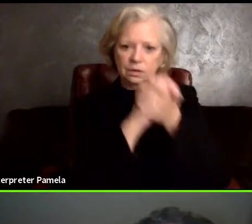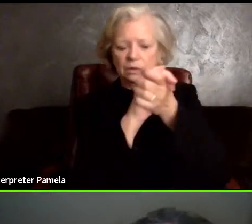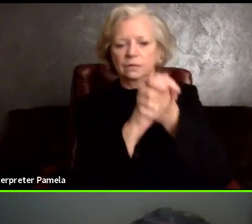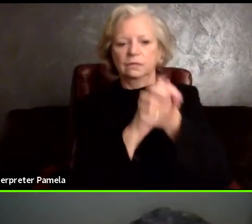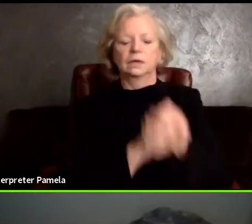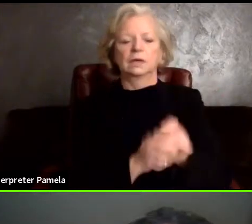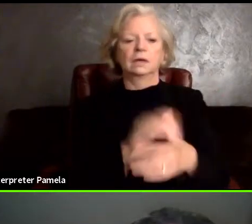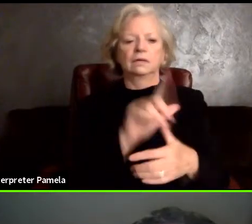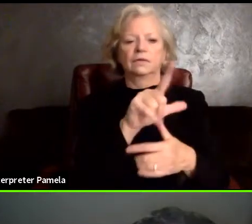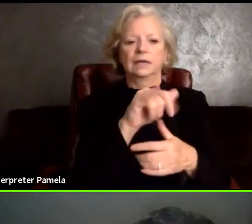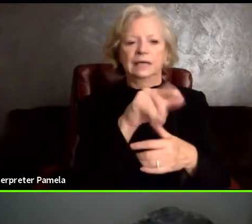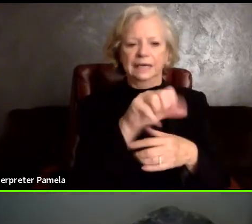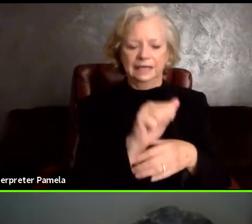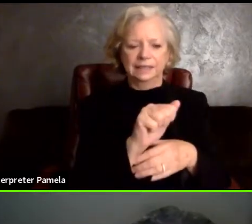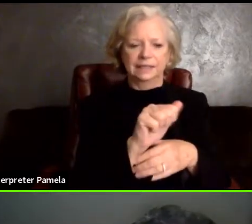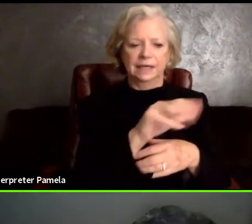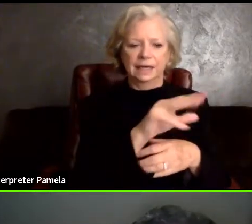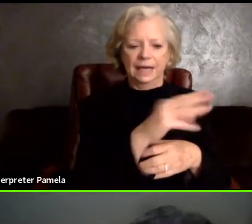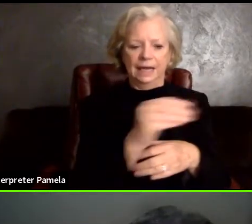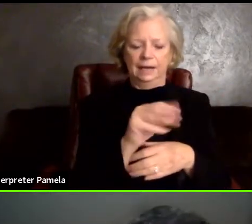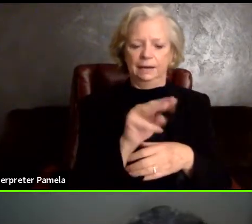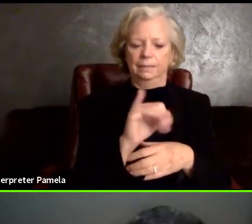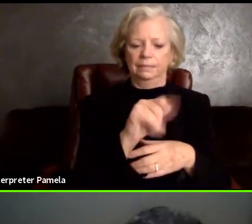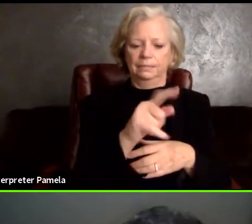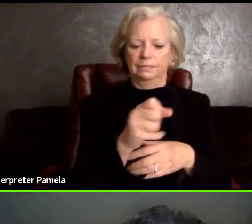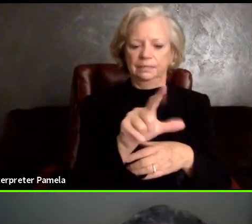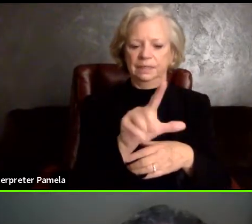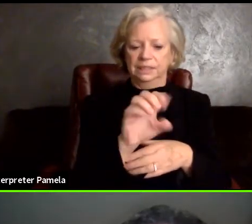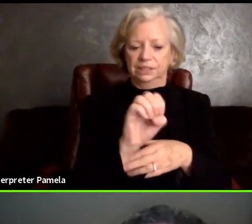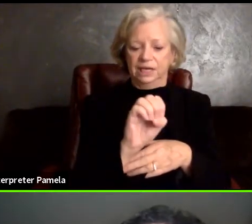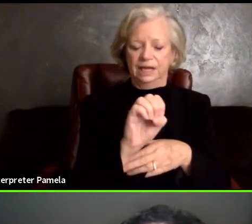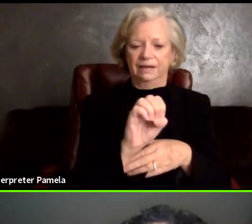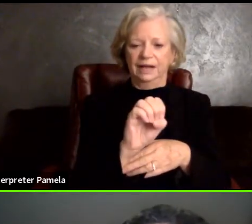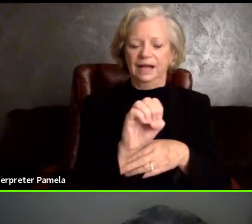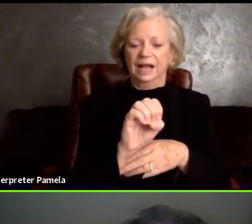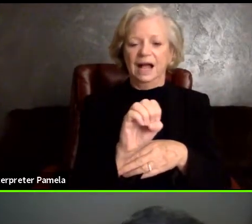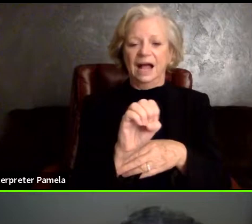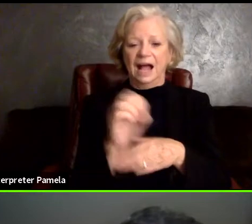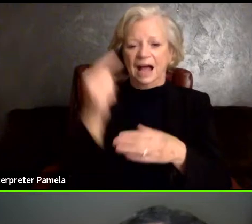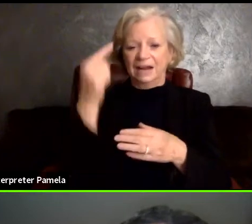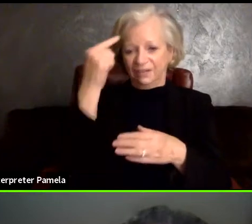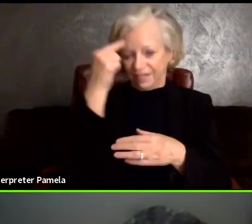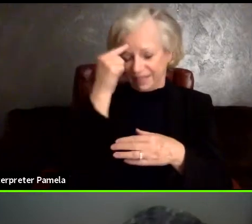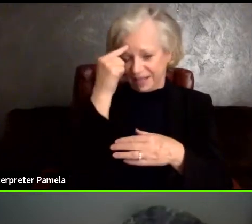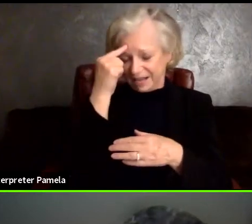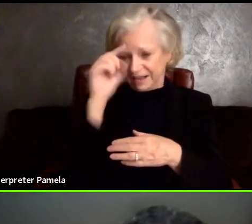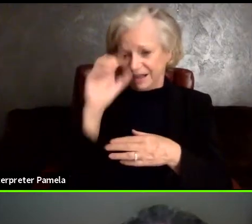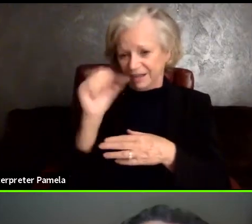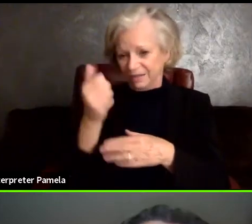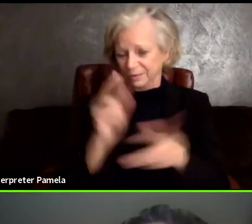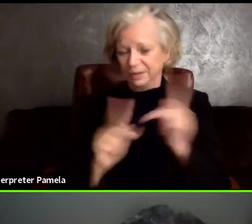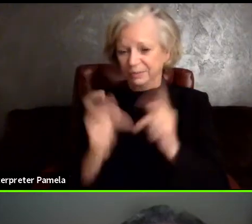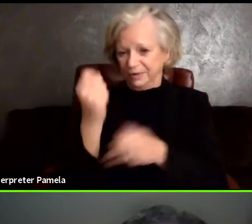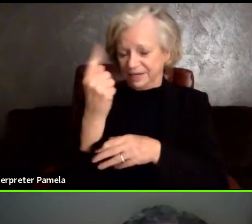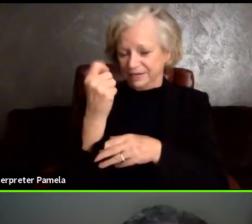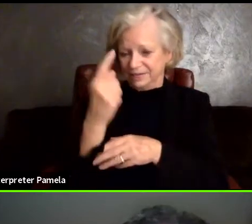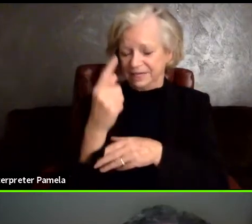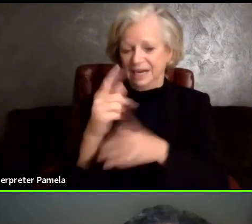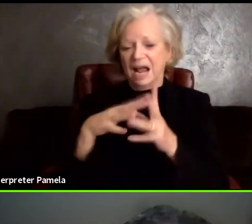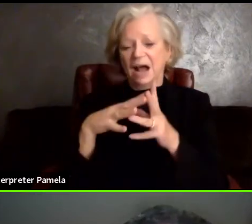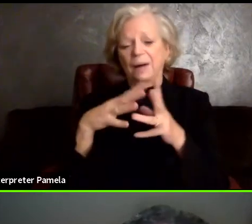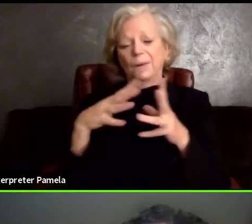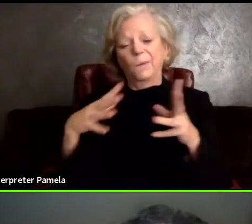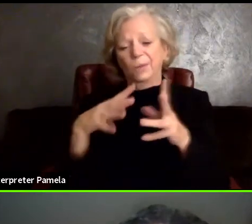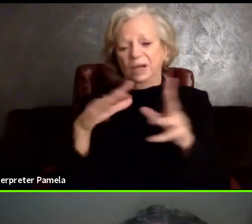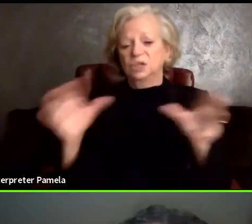go. I mean, I'm not sure people totally understand the profound Herculean amount of work that these